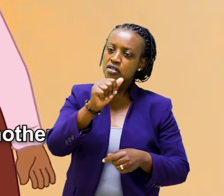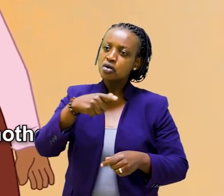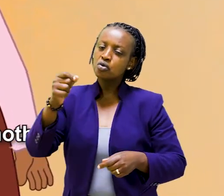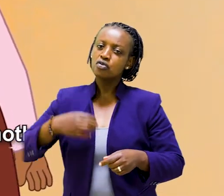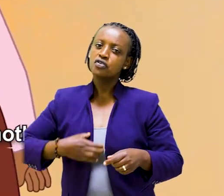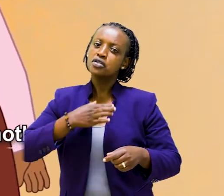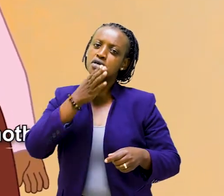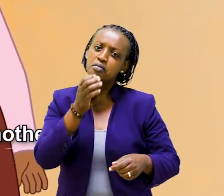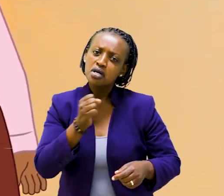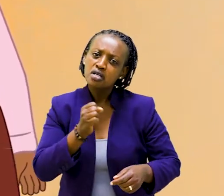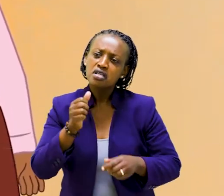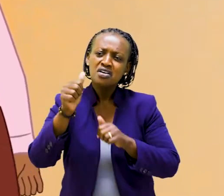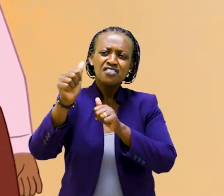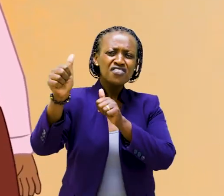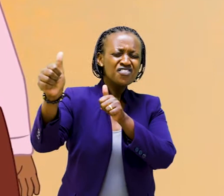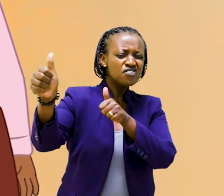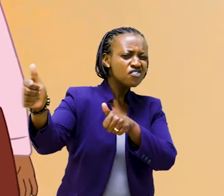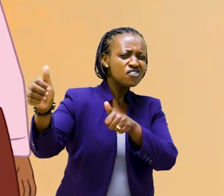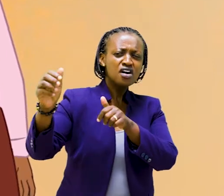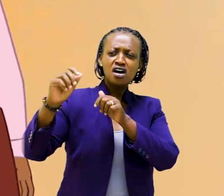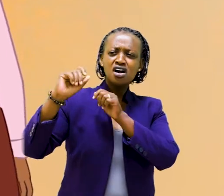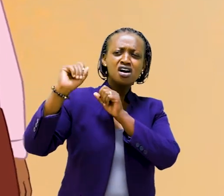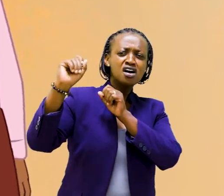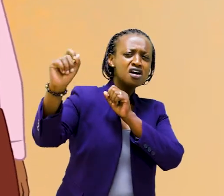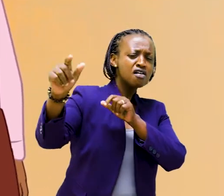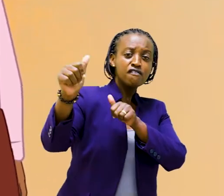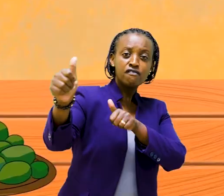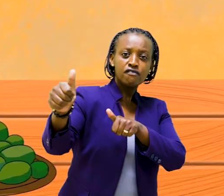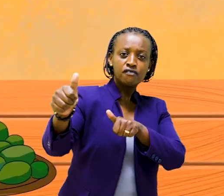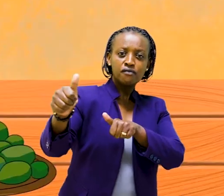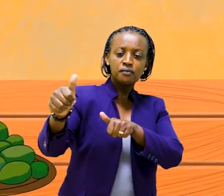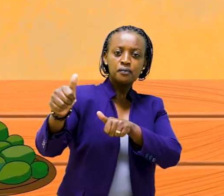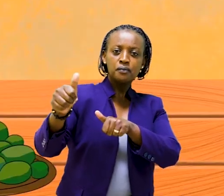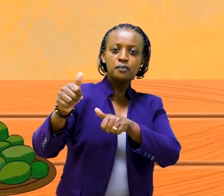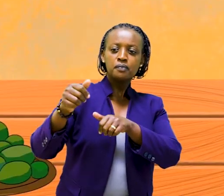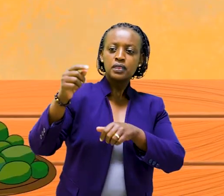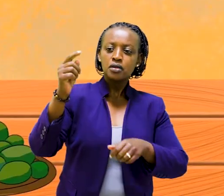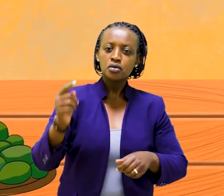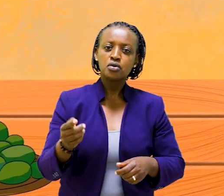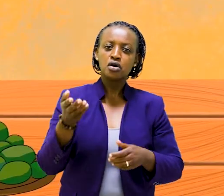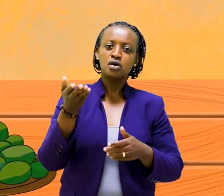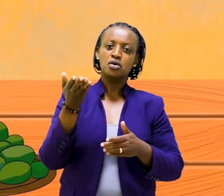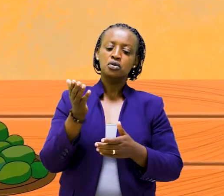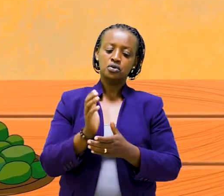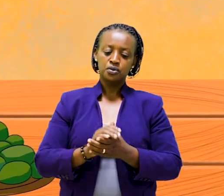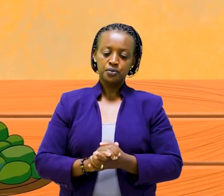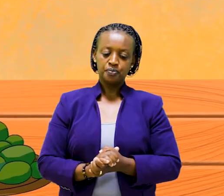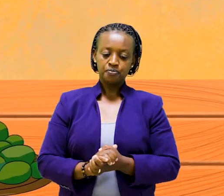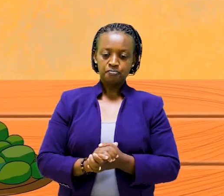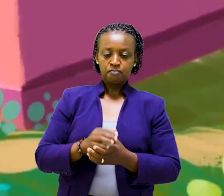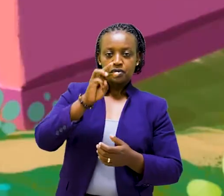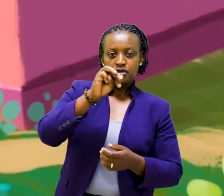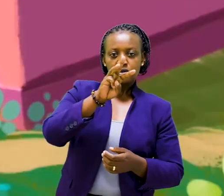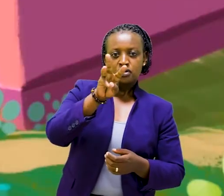visit her grandmother who lives far, far away. It is time for her to get ready for the trip